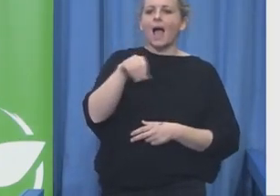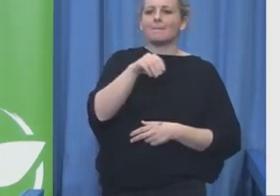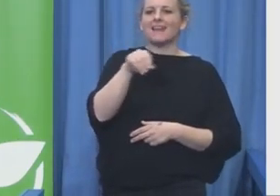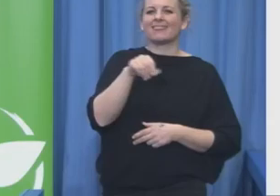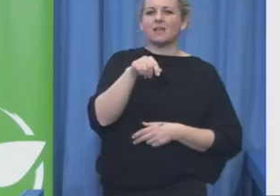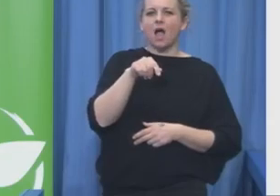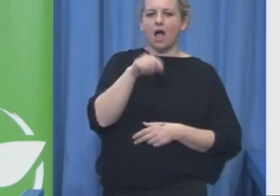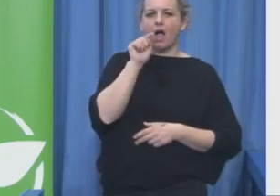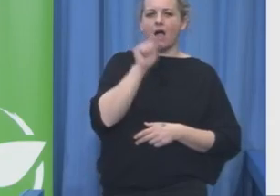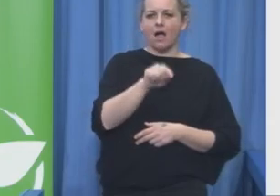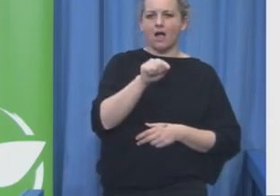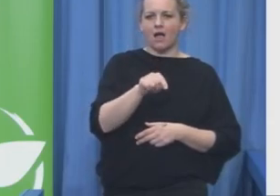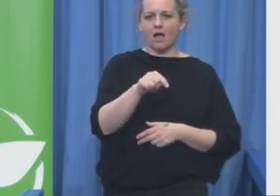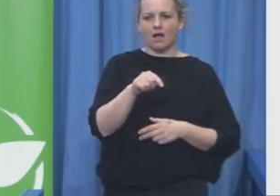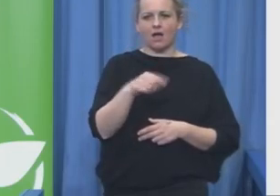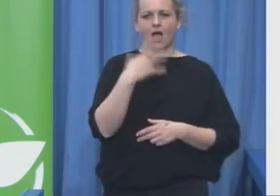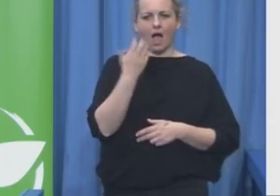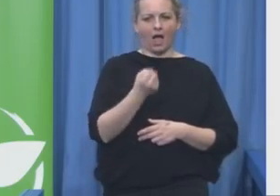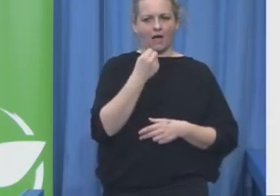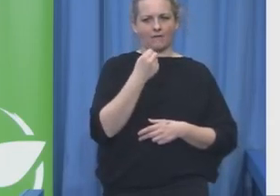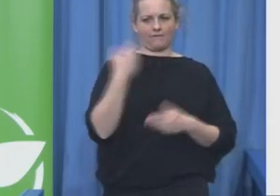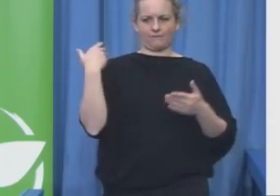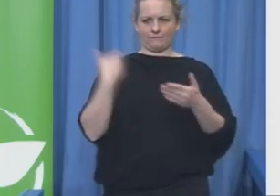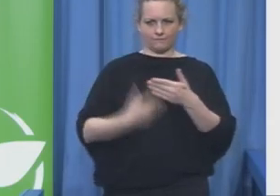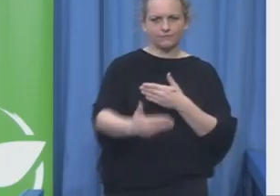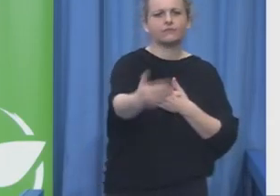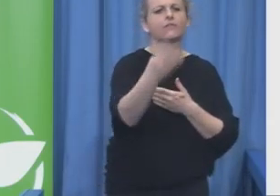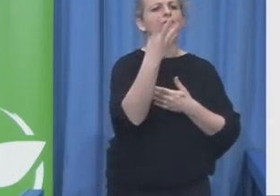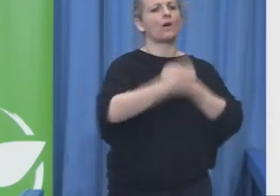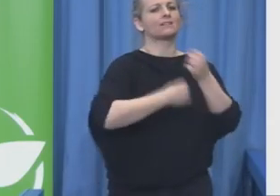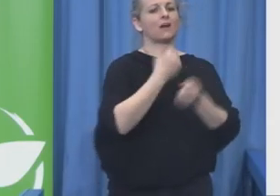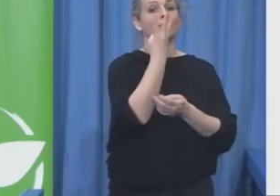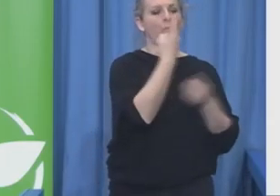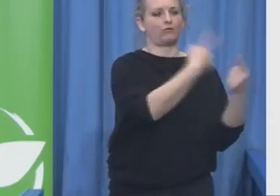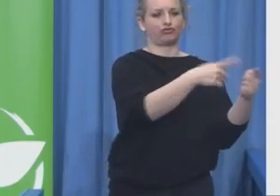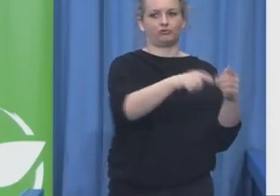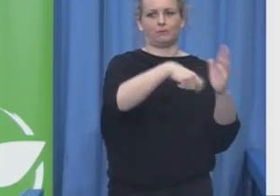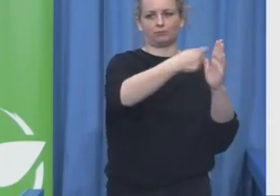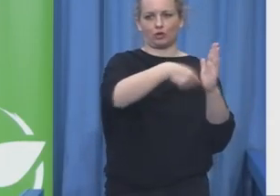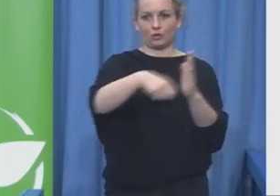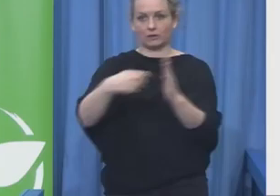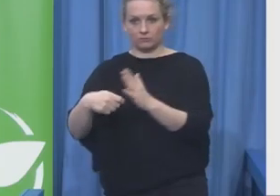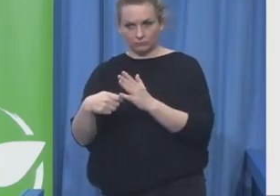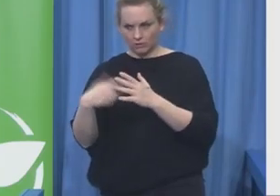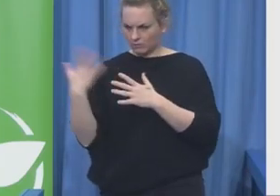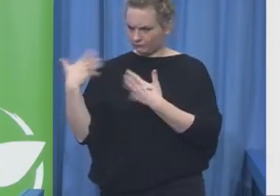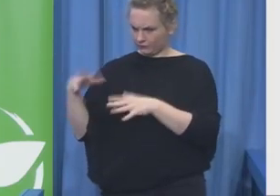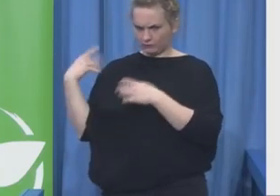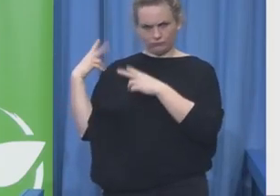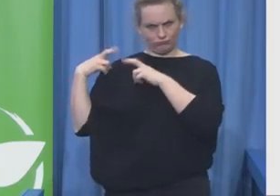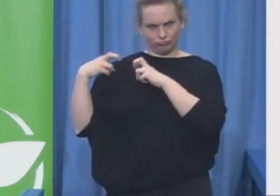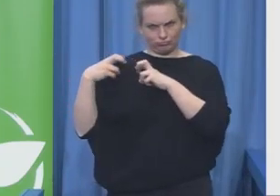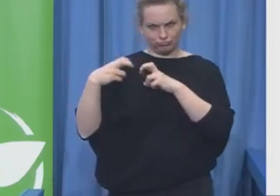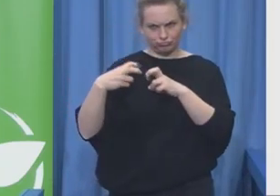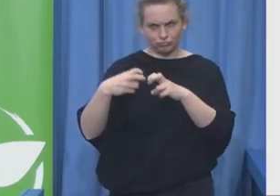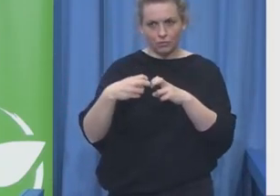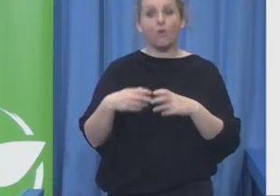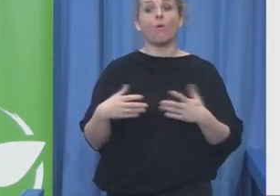after the four-year project, the results were that they had successfully placed 900 people